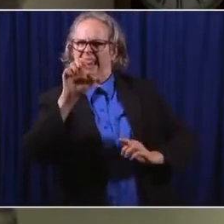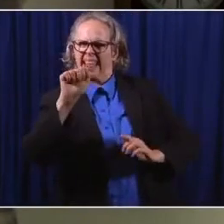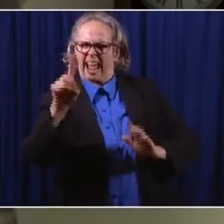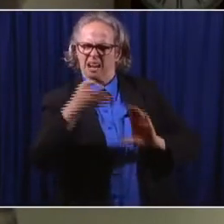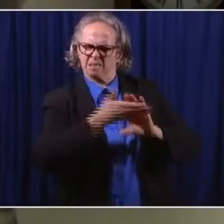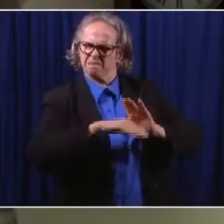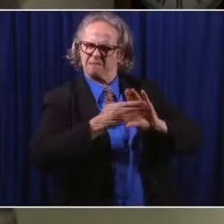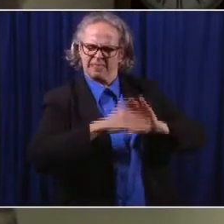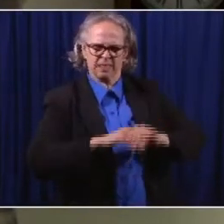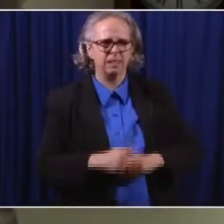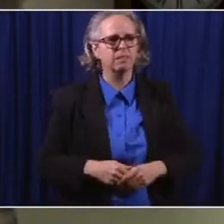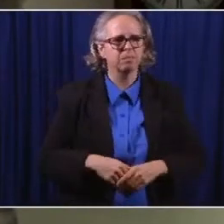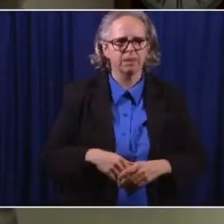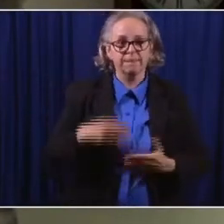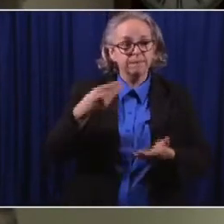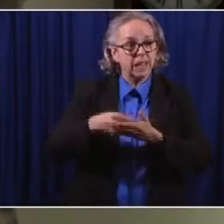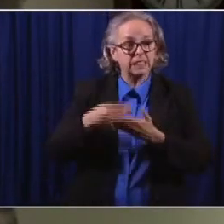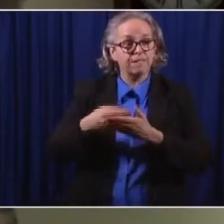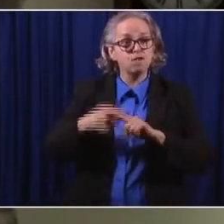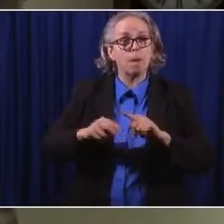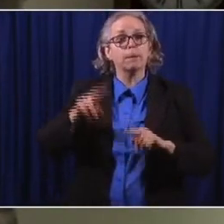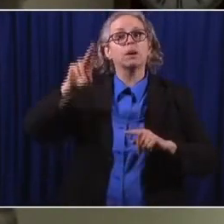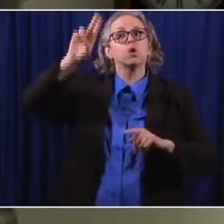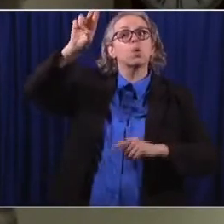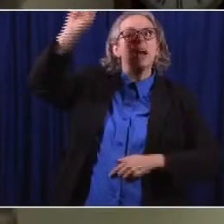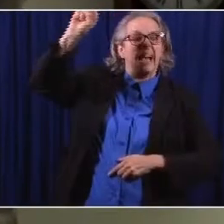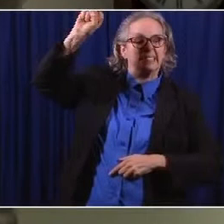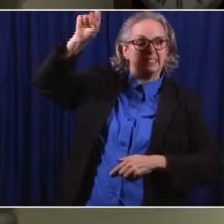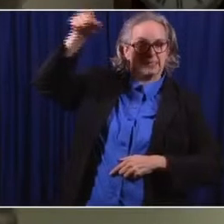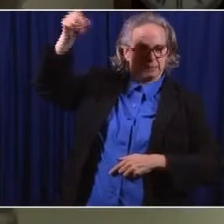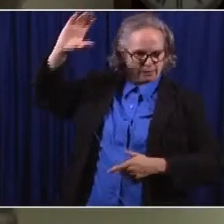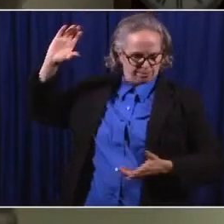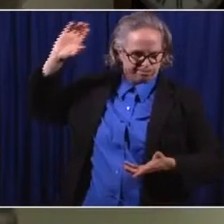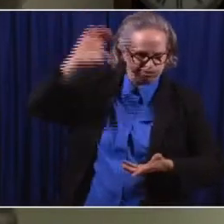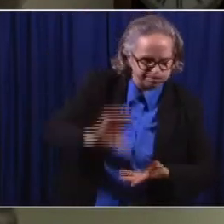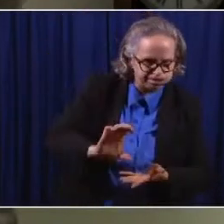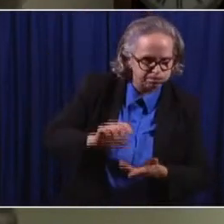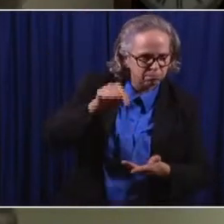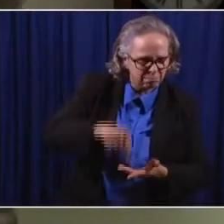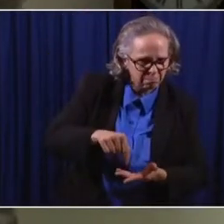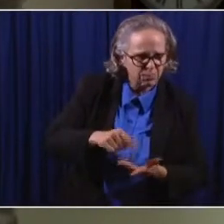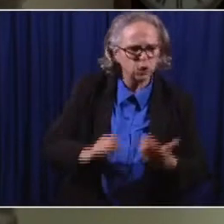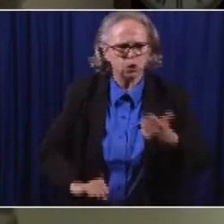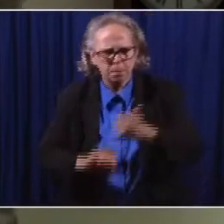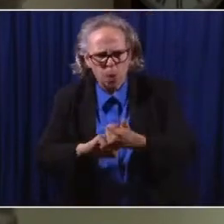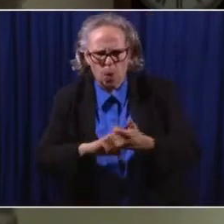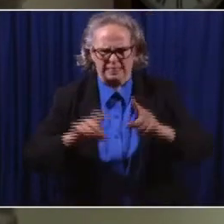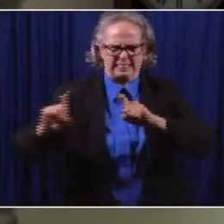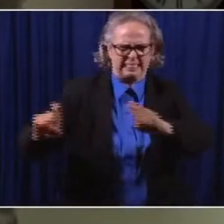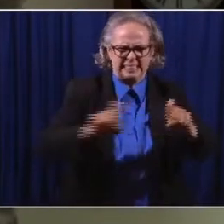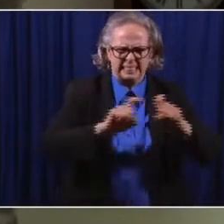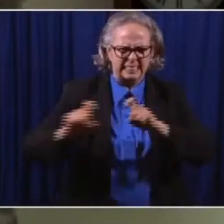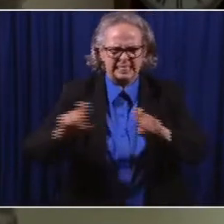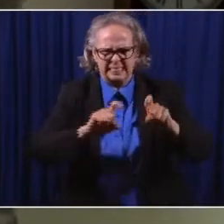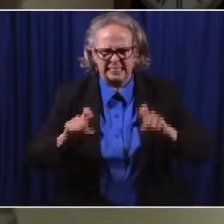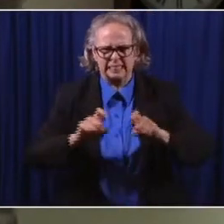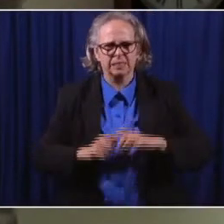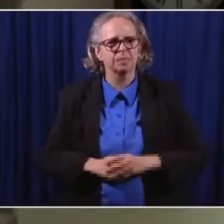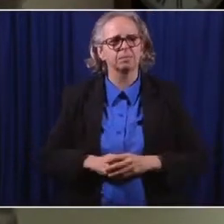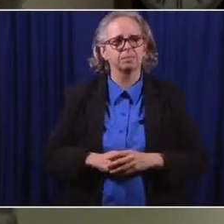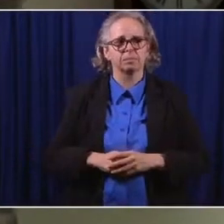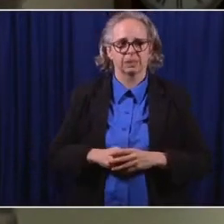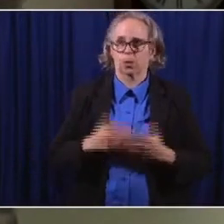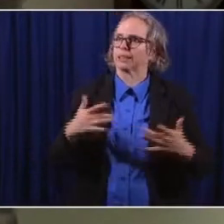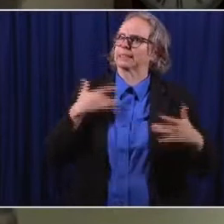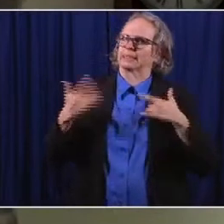from the U.S. EPA. Cincinnati has been proactive in working to prevent lead exposure in the city. We're excited to help them and